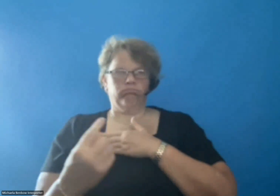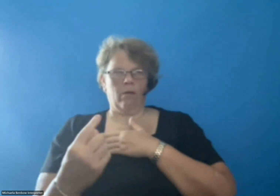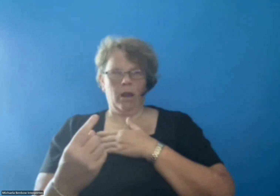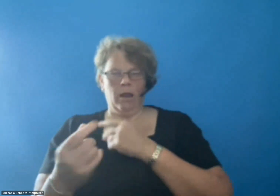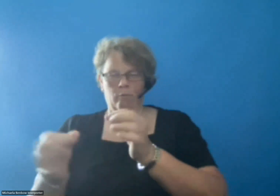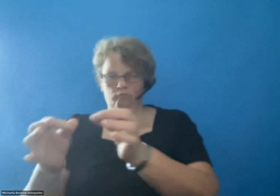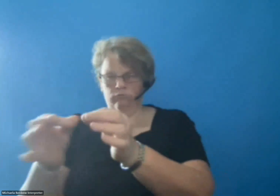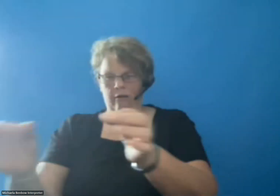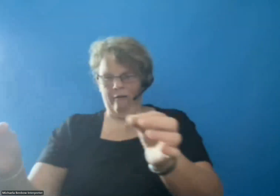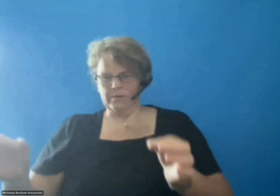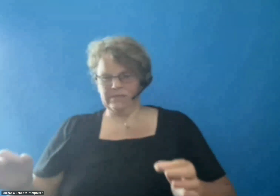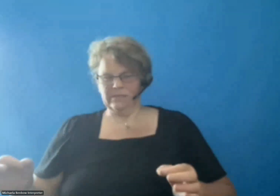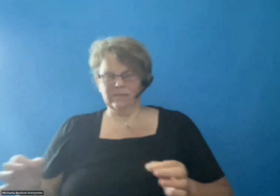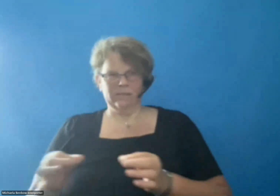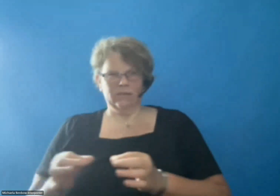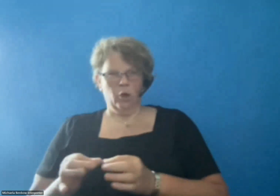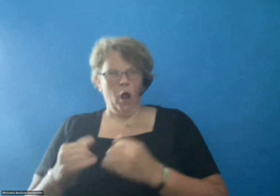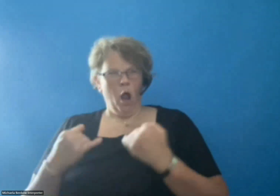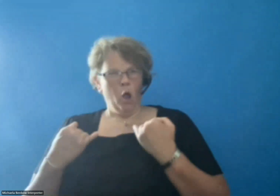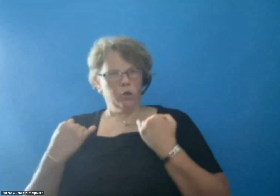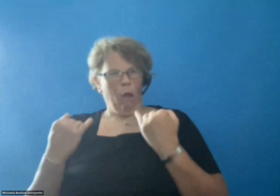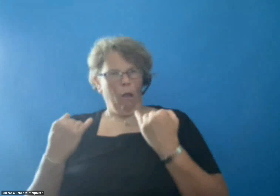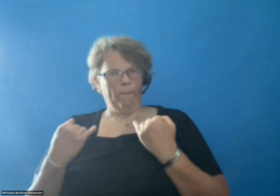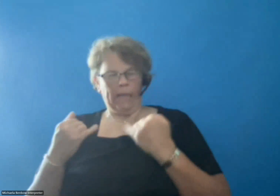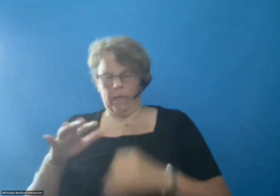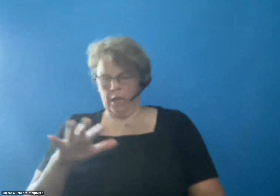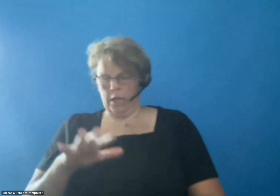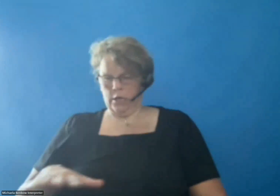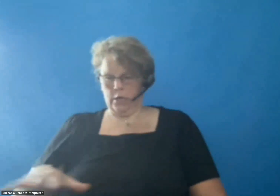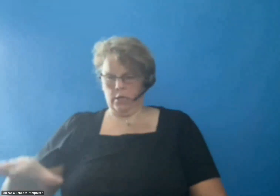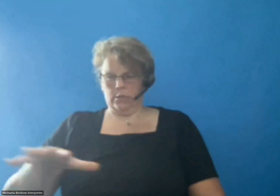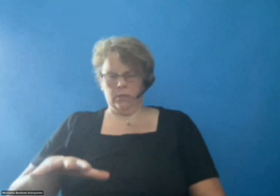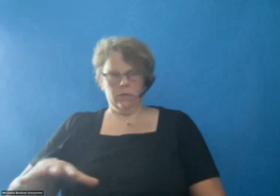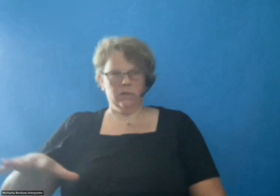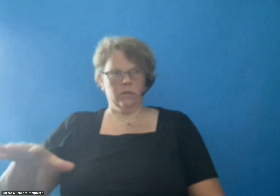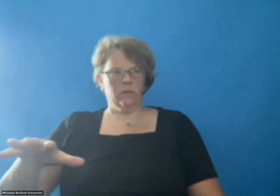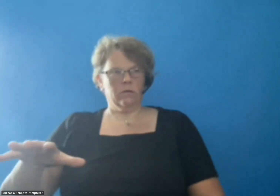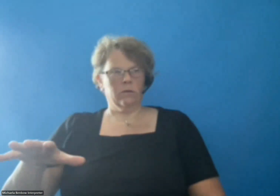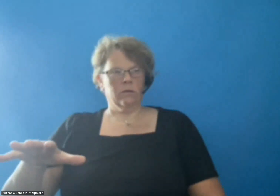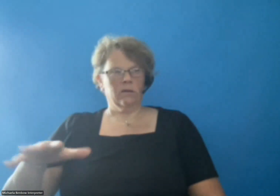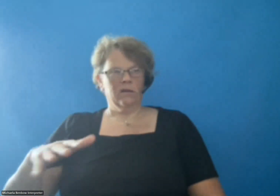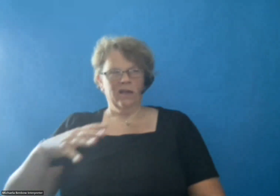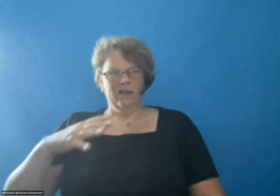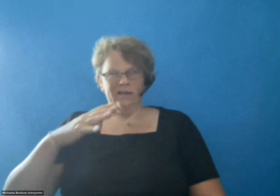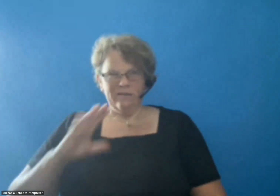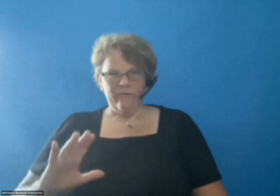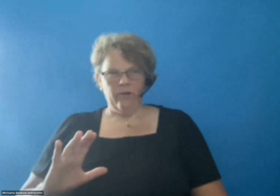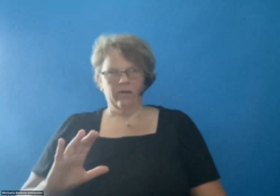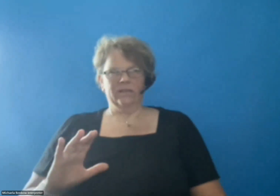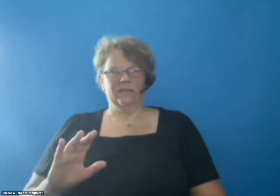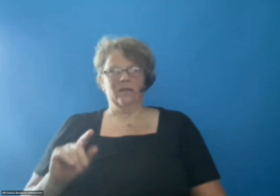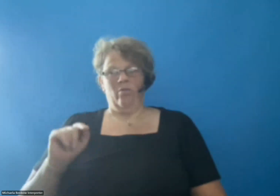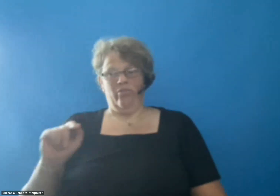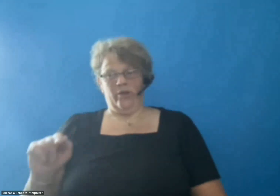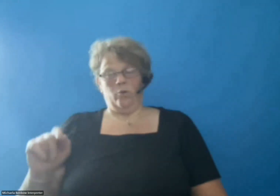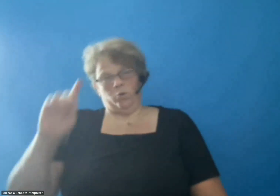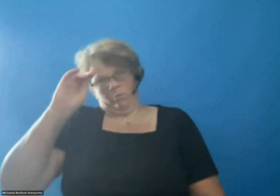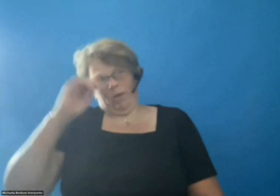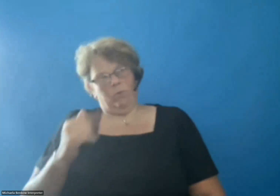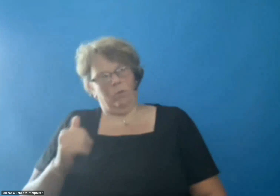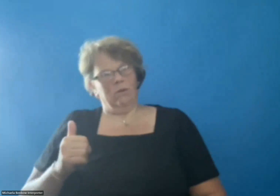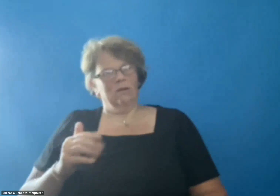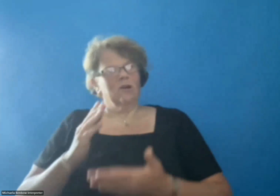is, well, the Derbyshire population is defined by, you know, the providers who operate in Derbyshire. It's about